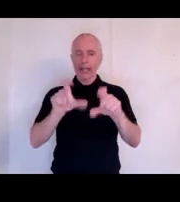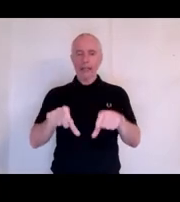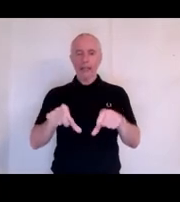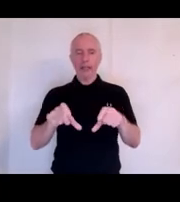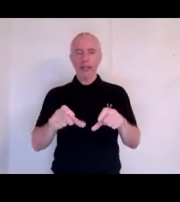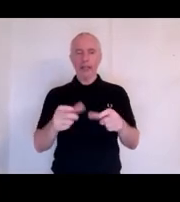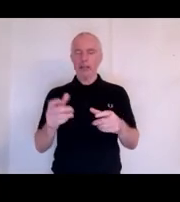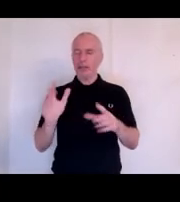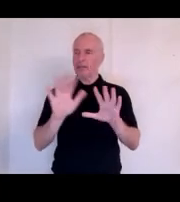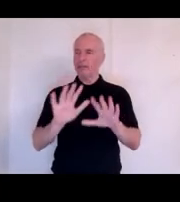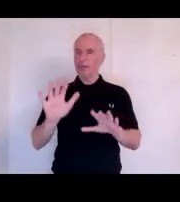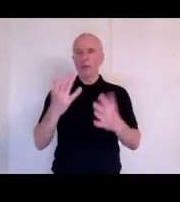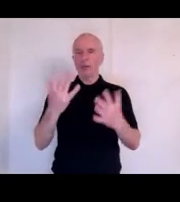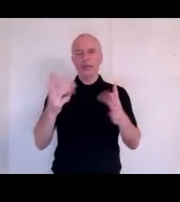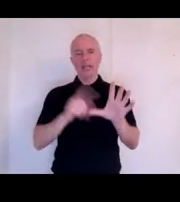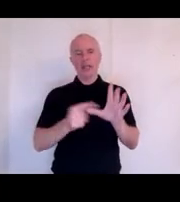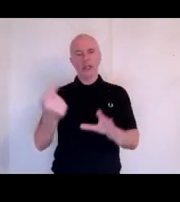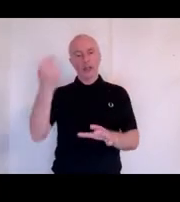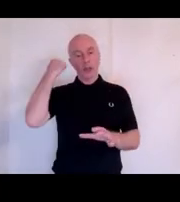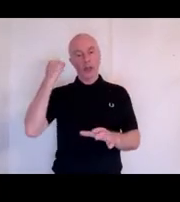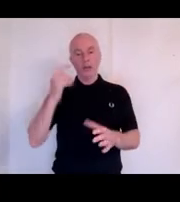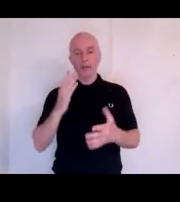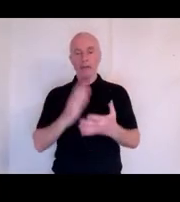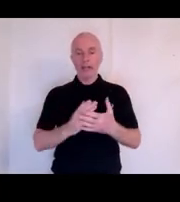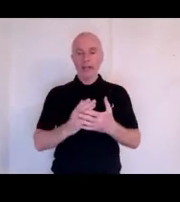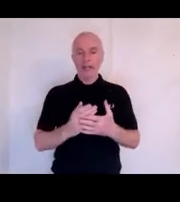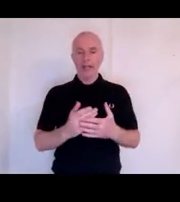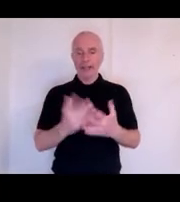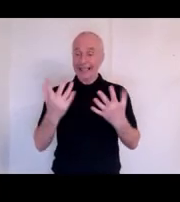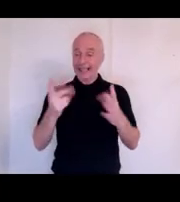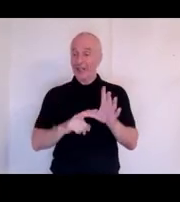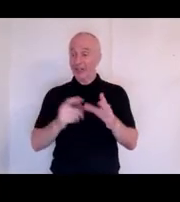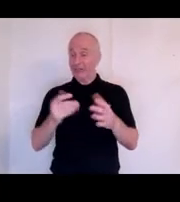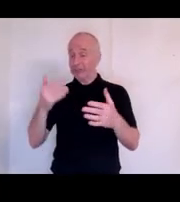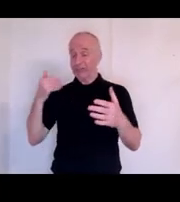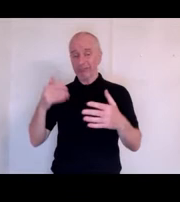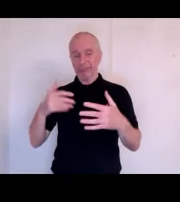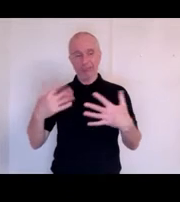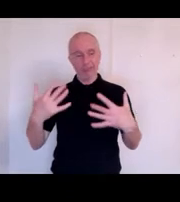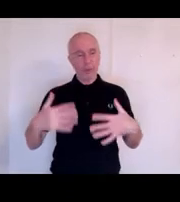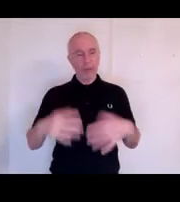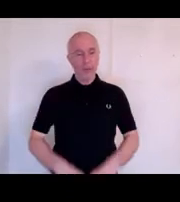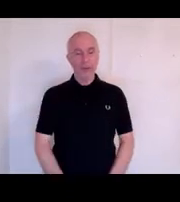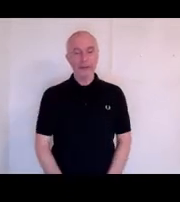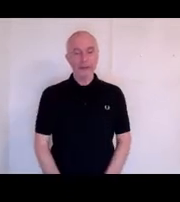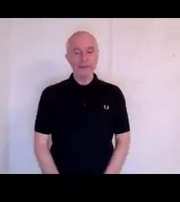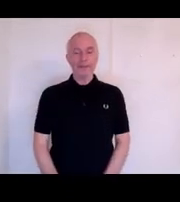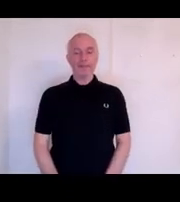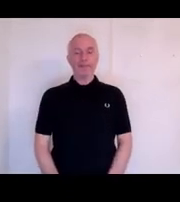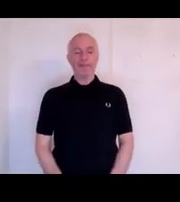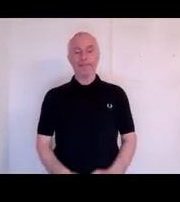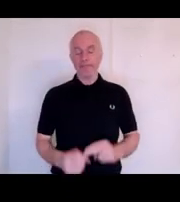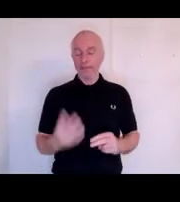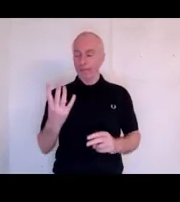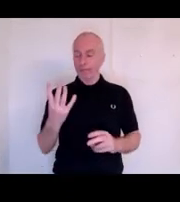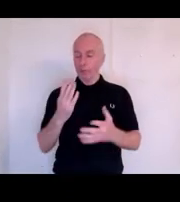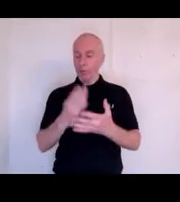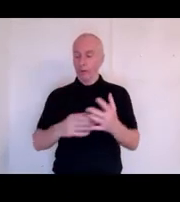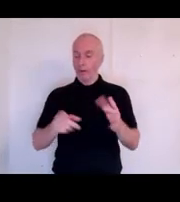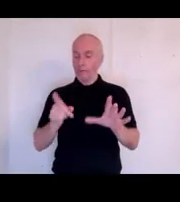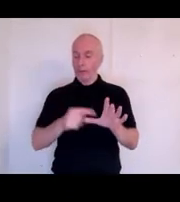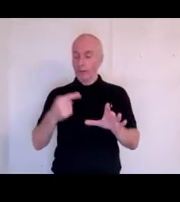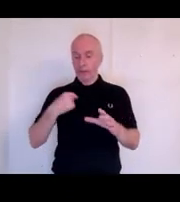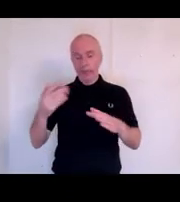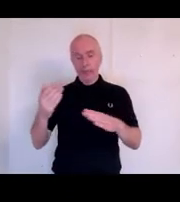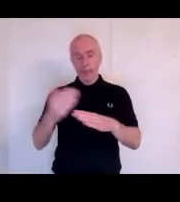I always deny to myself is shorter than it actually is. And for the past four and a half years, I've worked at the